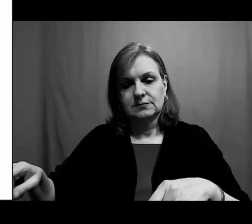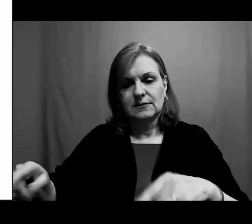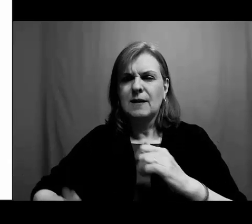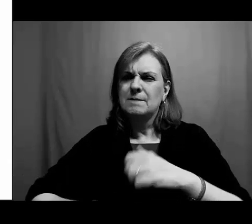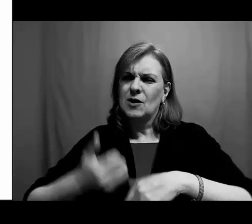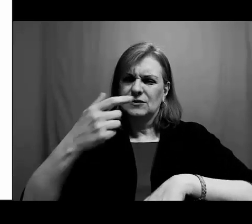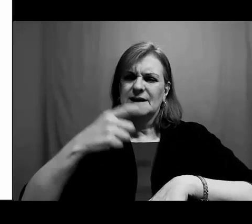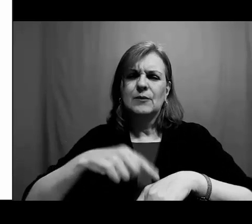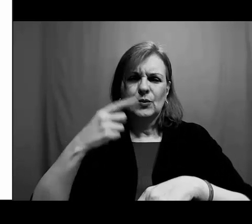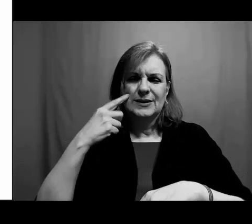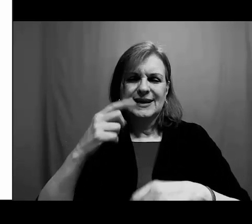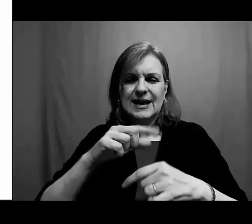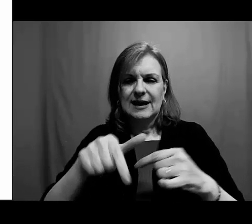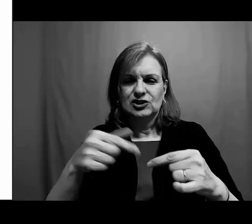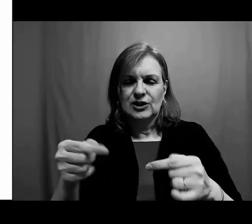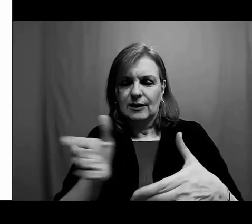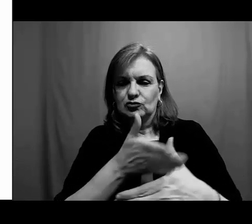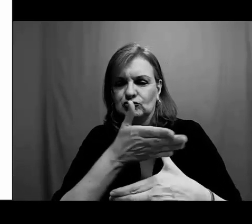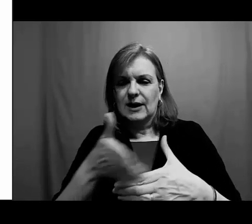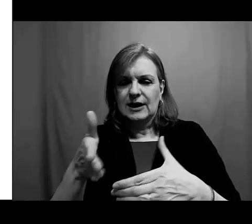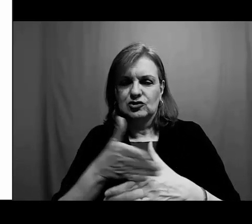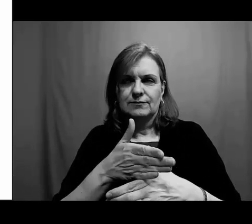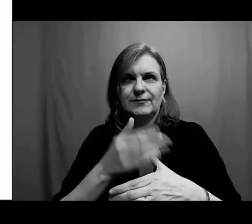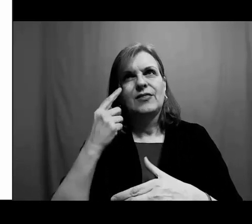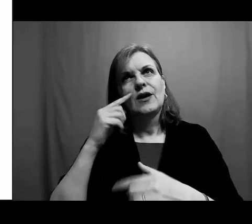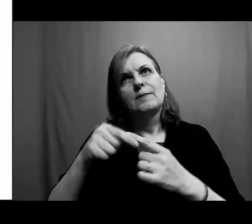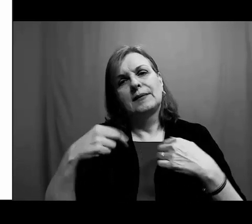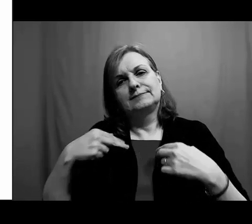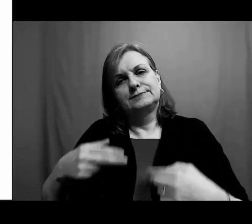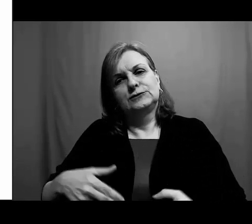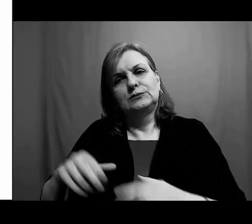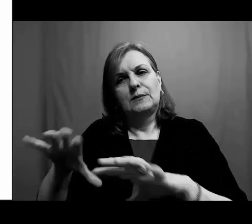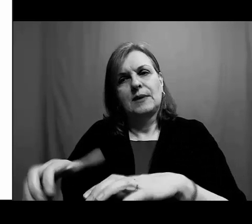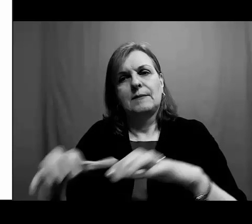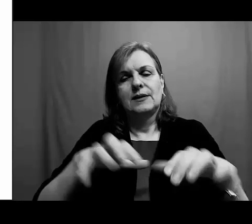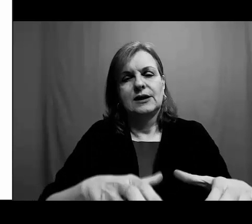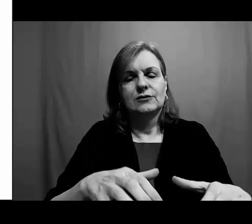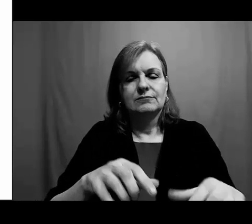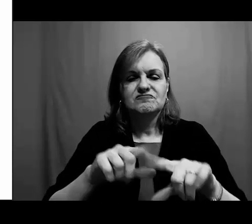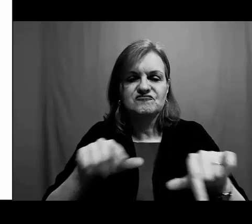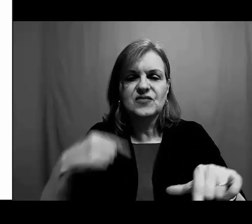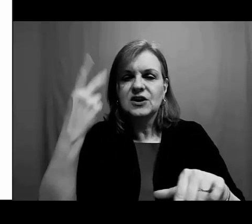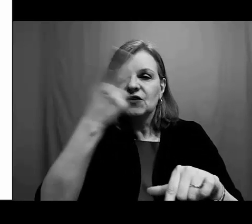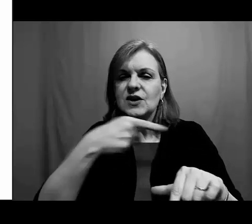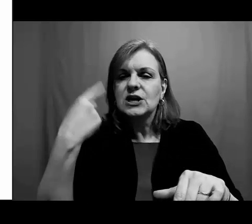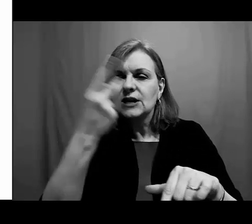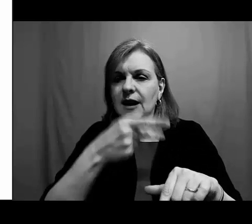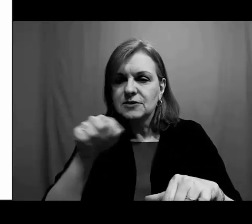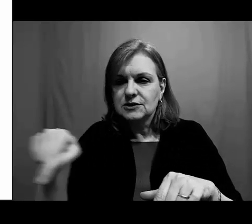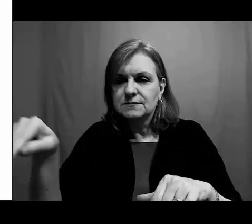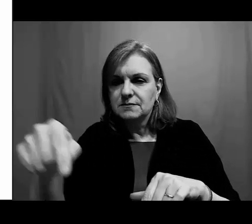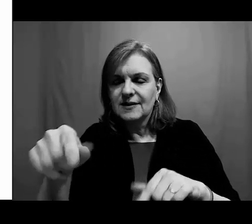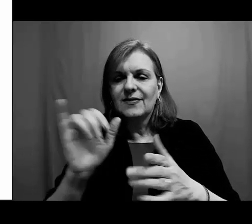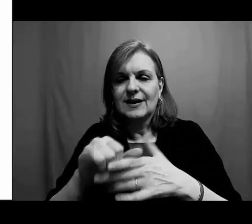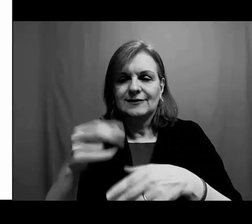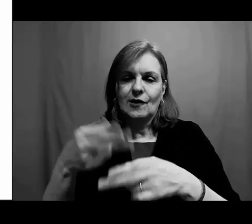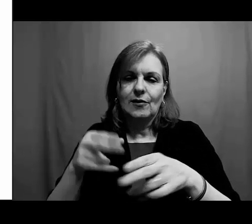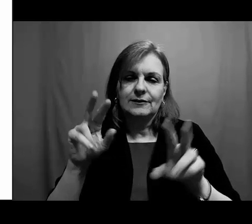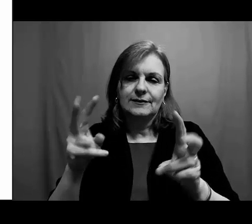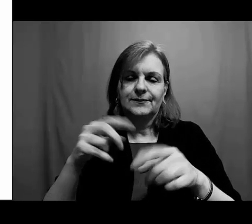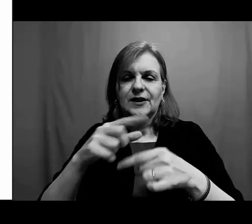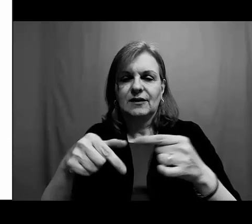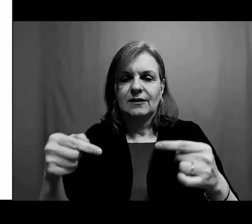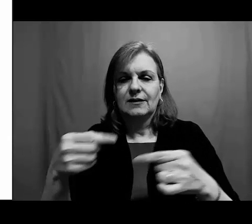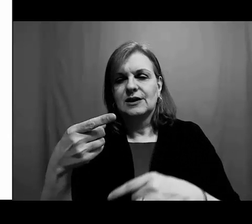in species. Okay, so think about the human population. Think about the different phenotypes that are expressed. That's their